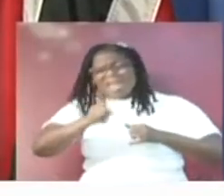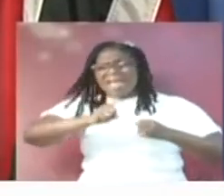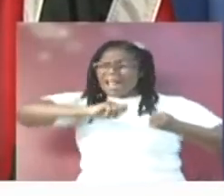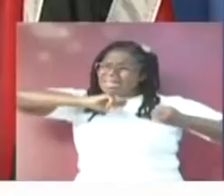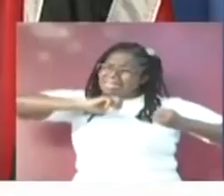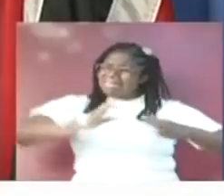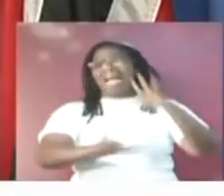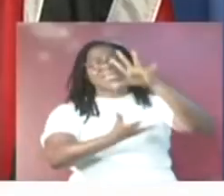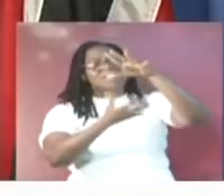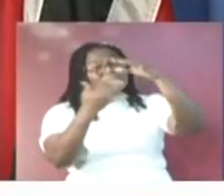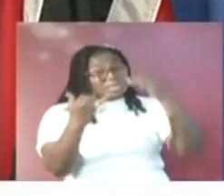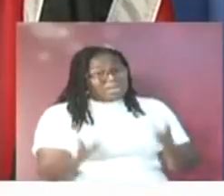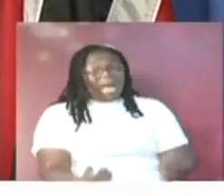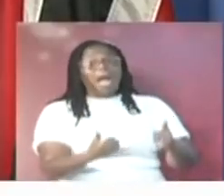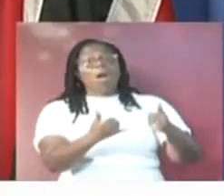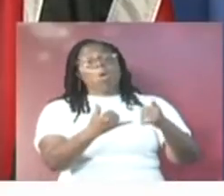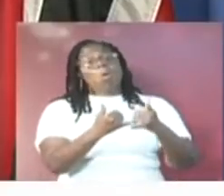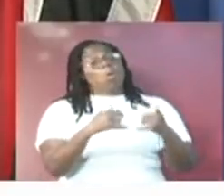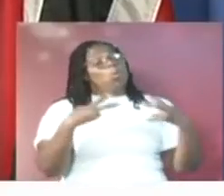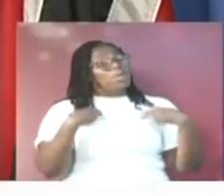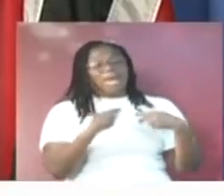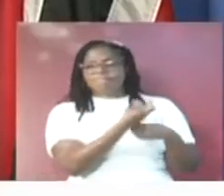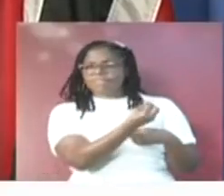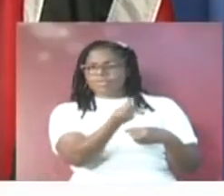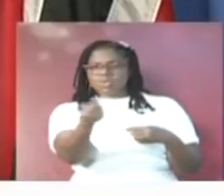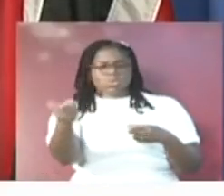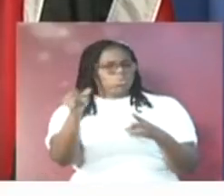where the options are very limited.